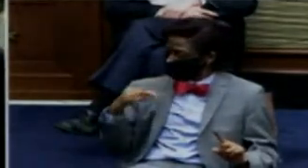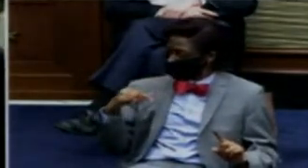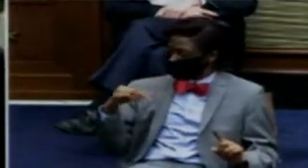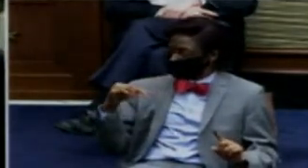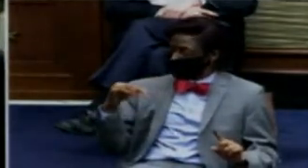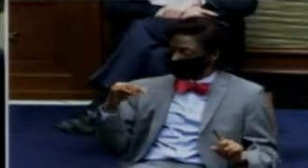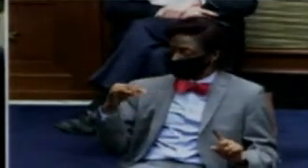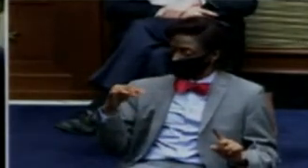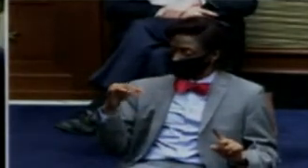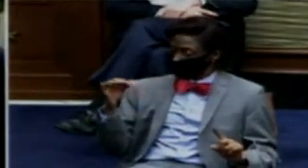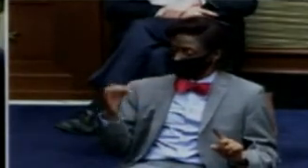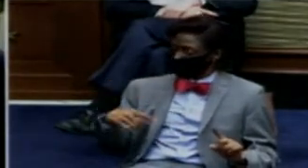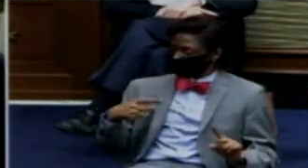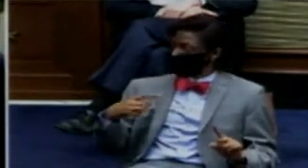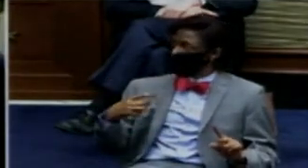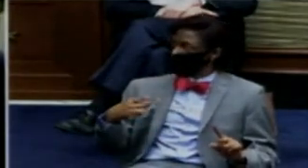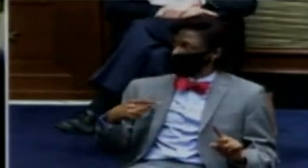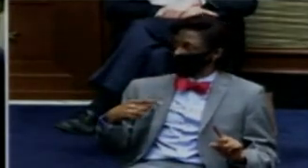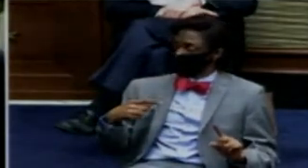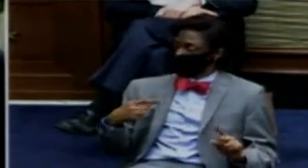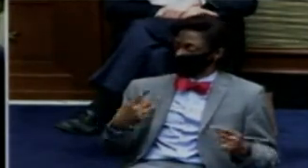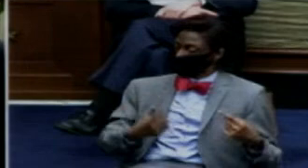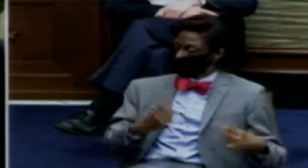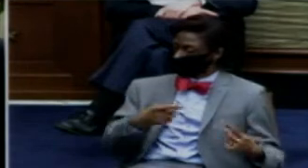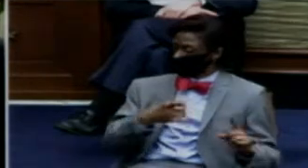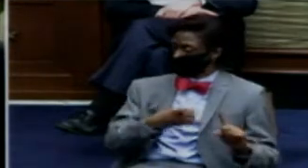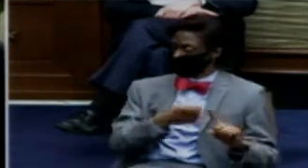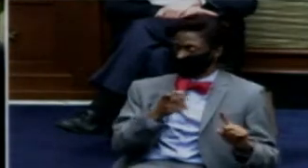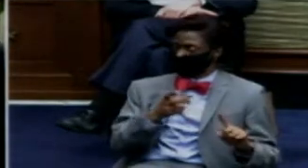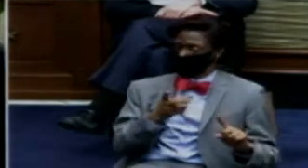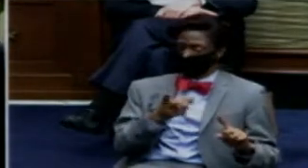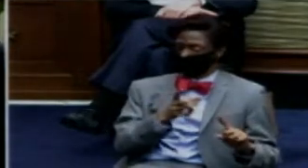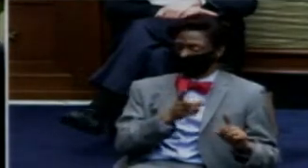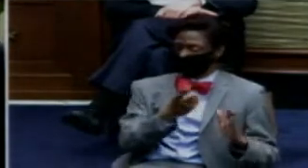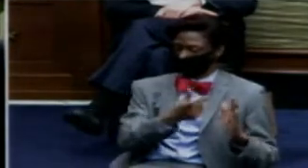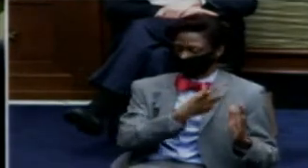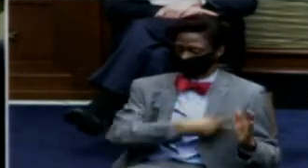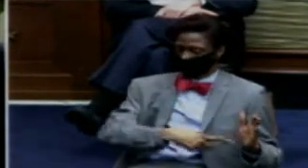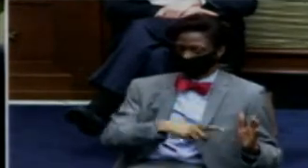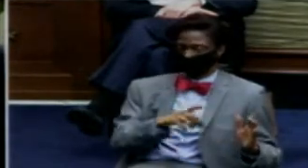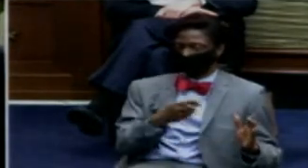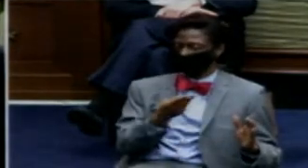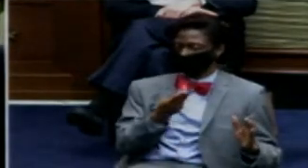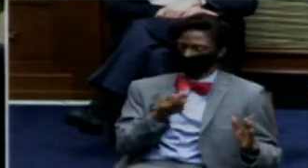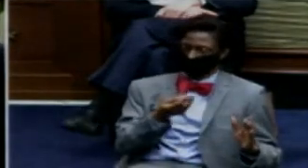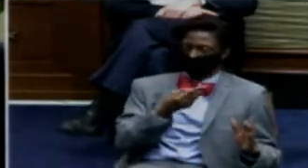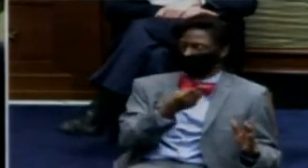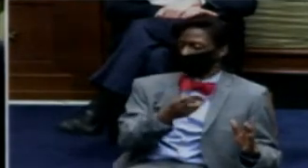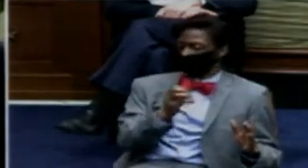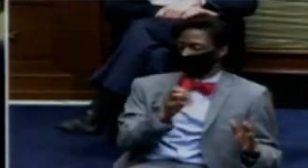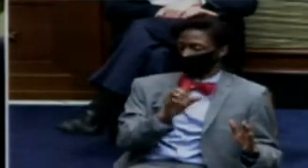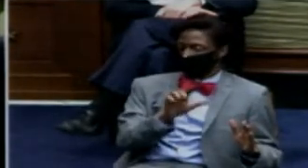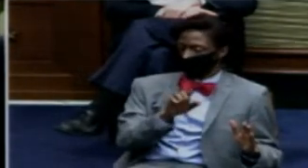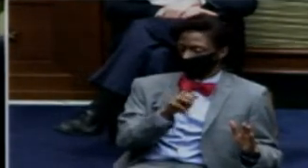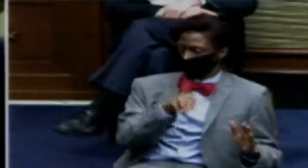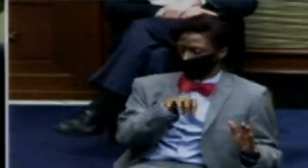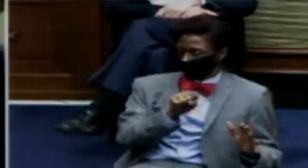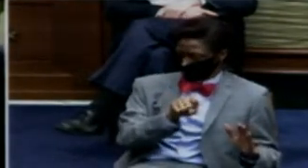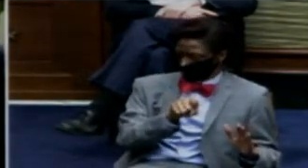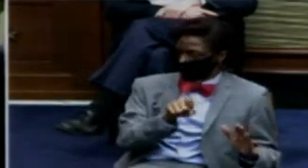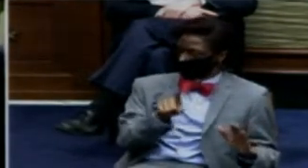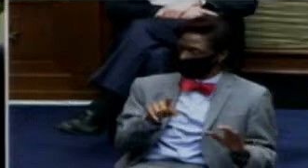argument you heard from the delegate, Mr. Norton Holmes, in regards to being owned by